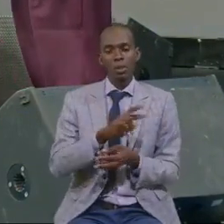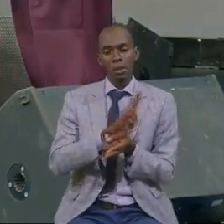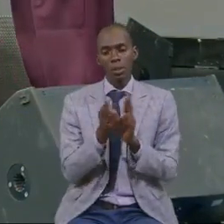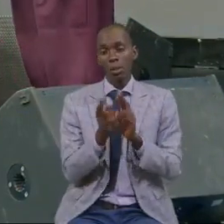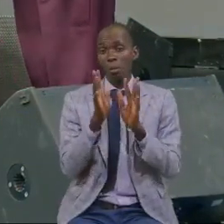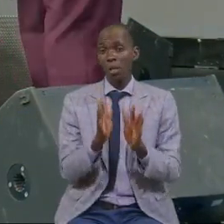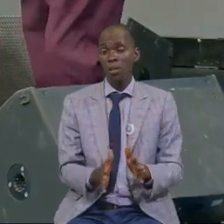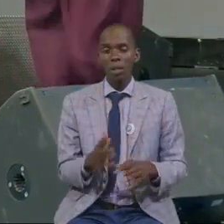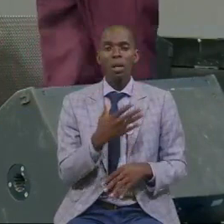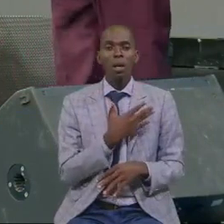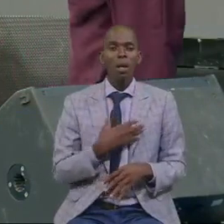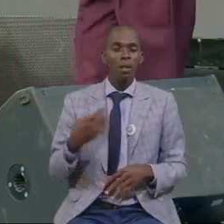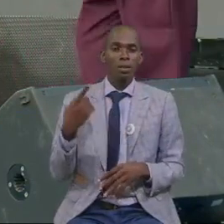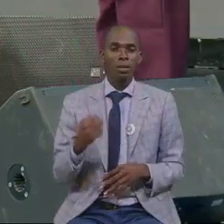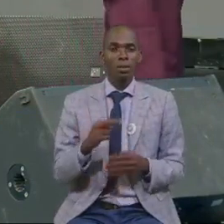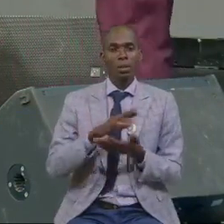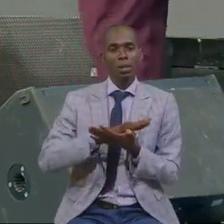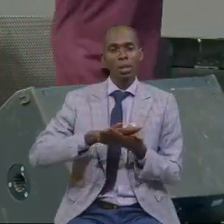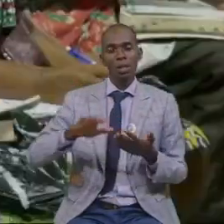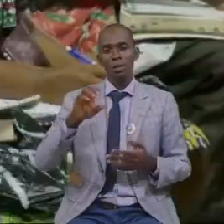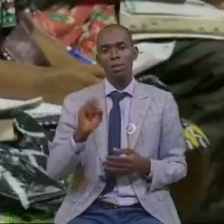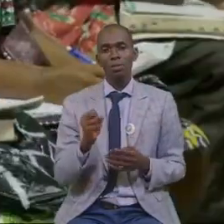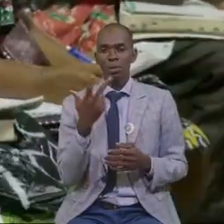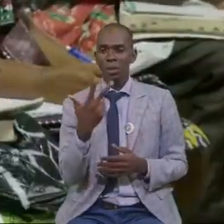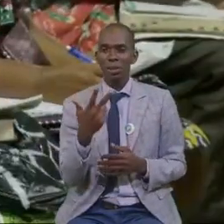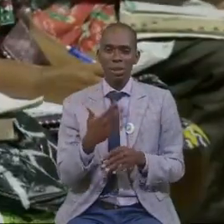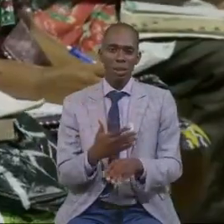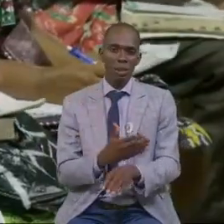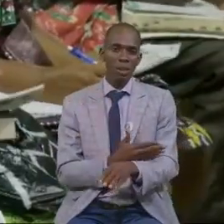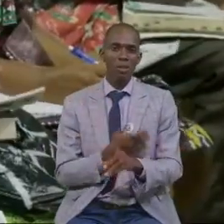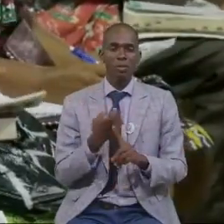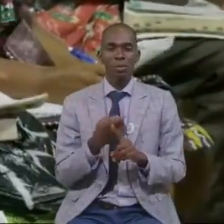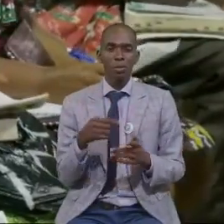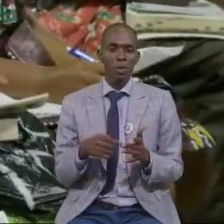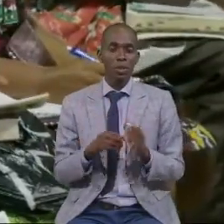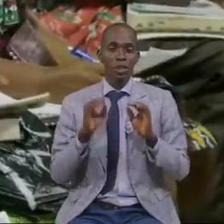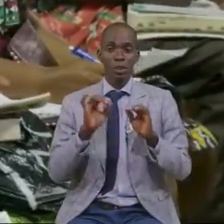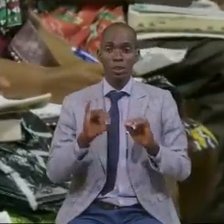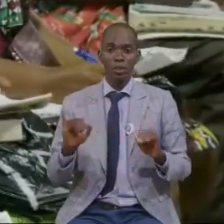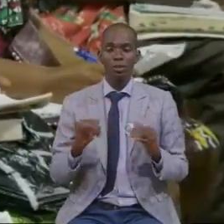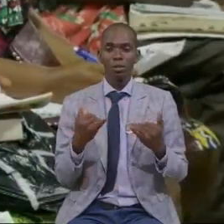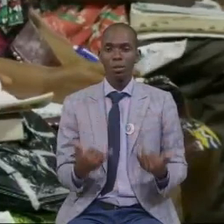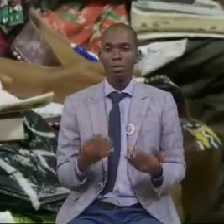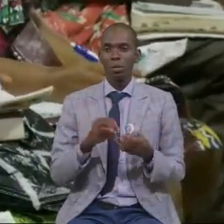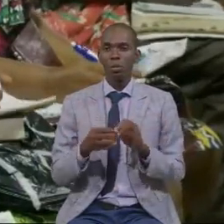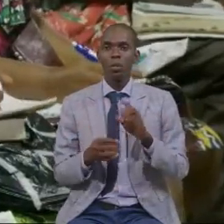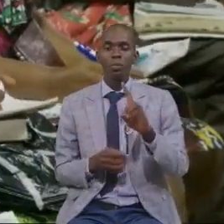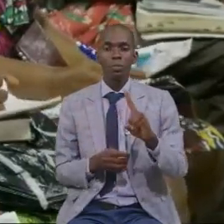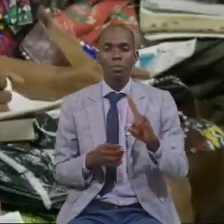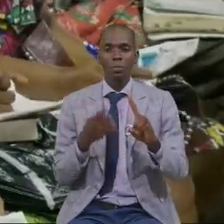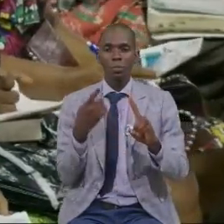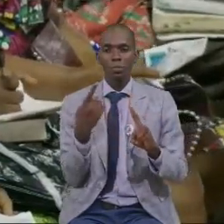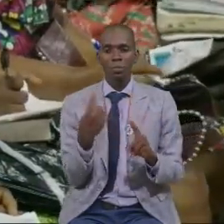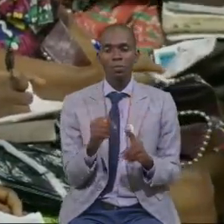and the righteous. We're looking at three things in the message tonight. Number one, we're looking at